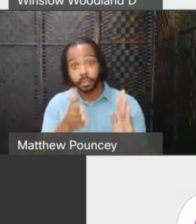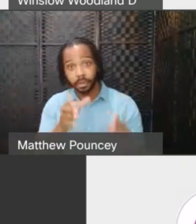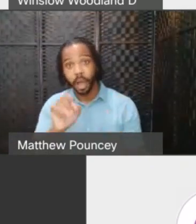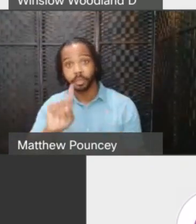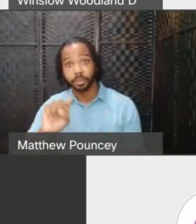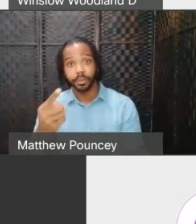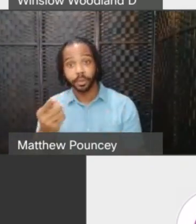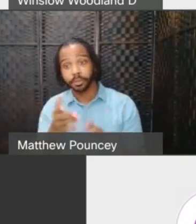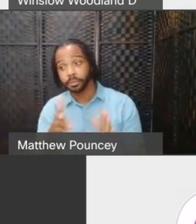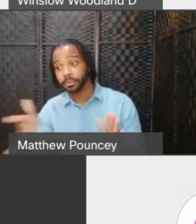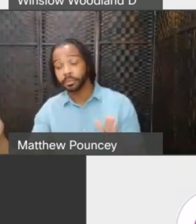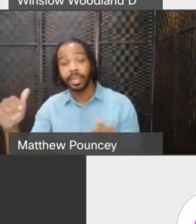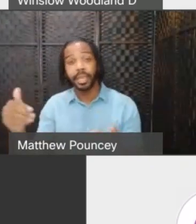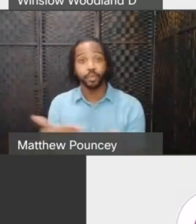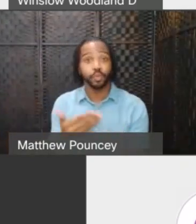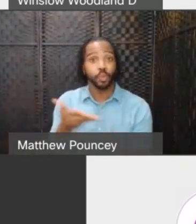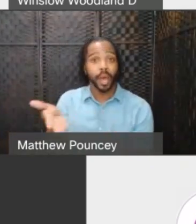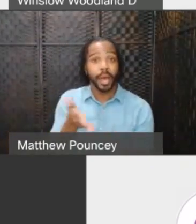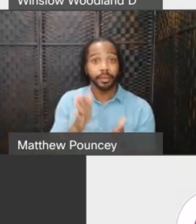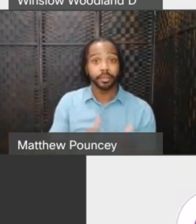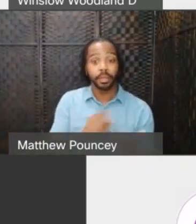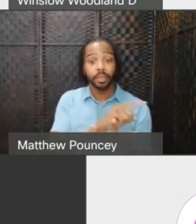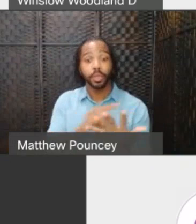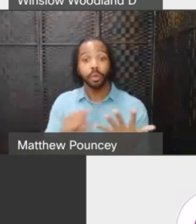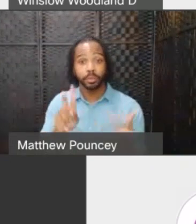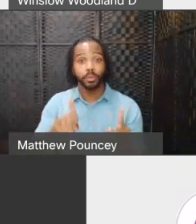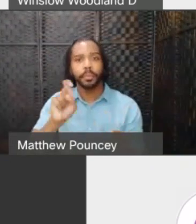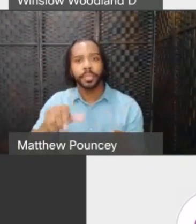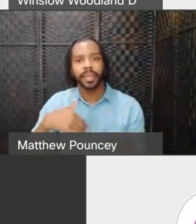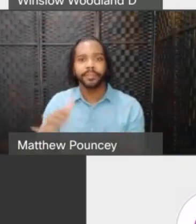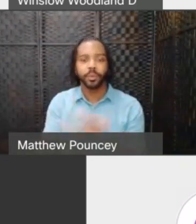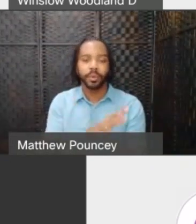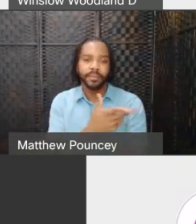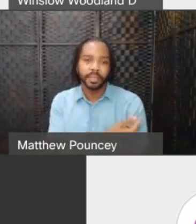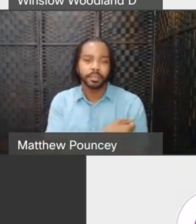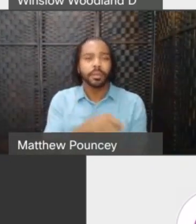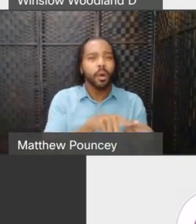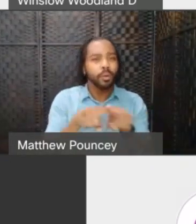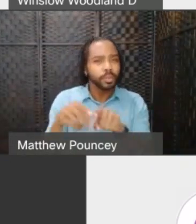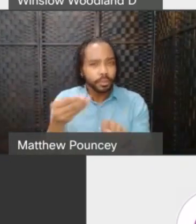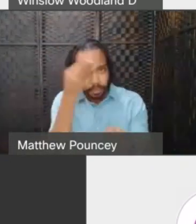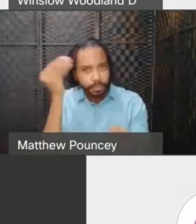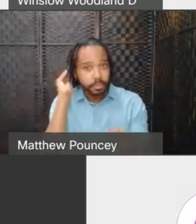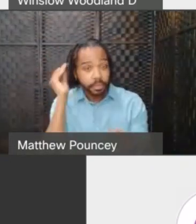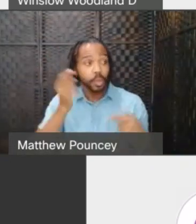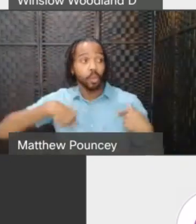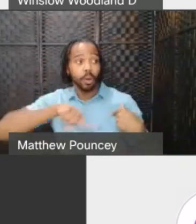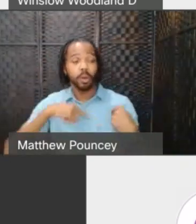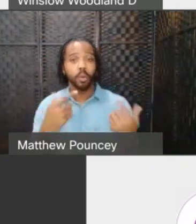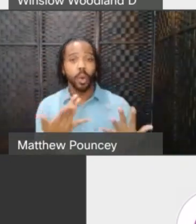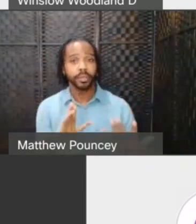any new hires, those individuals must be fully vaccinated. Also keep in mind that we're waiting to